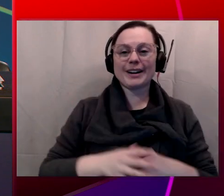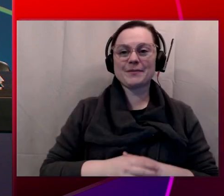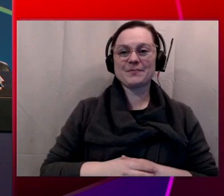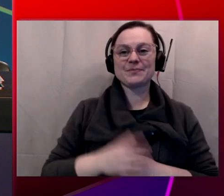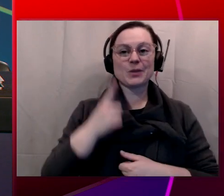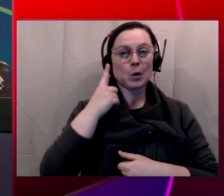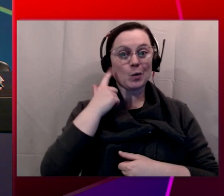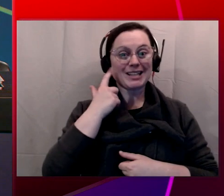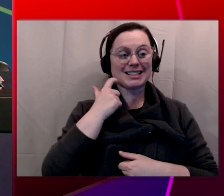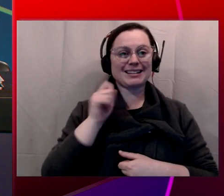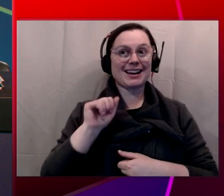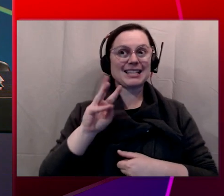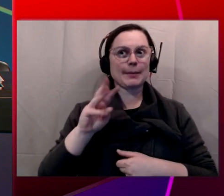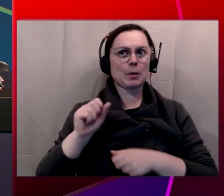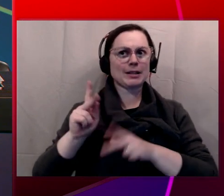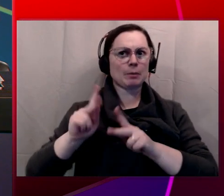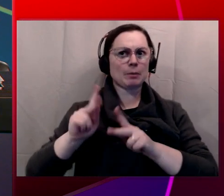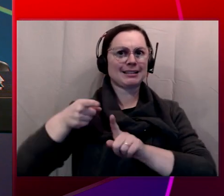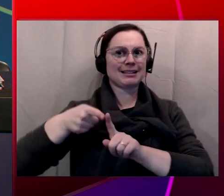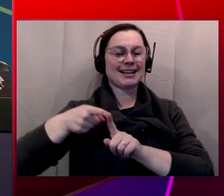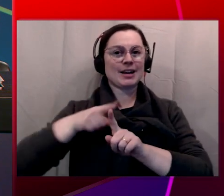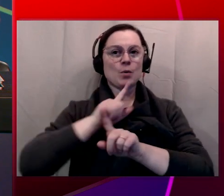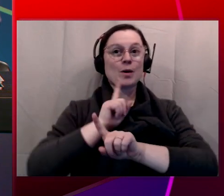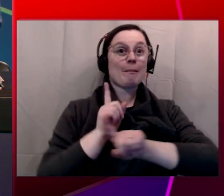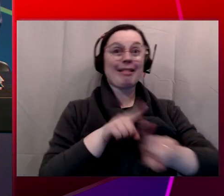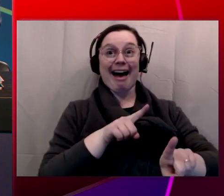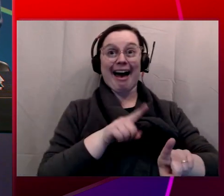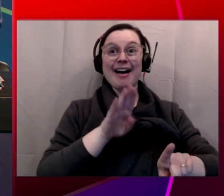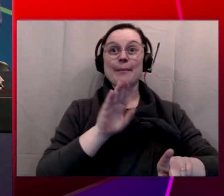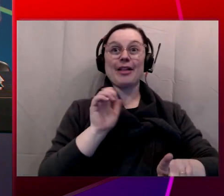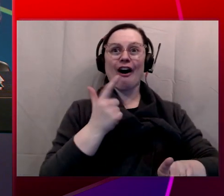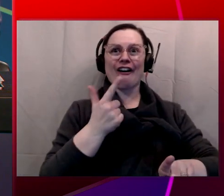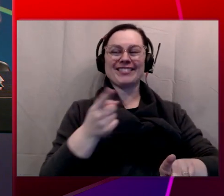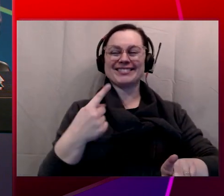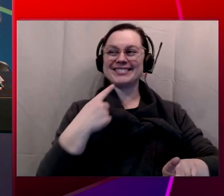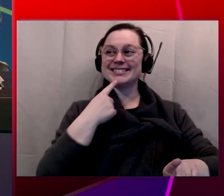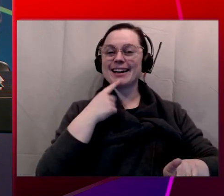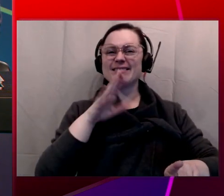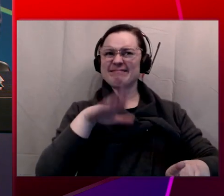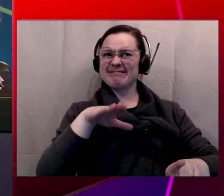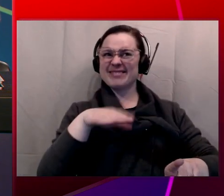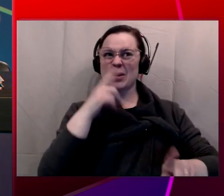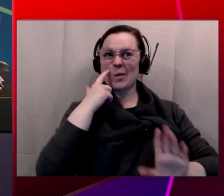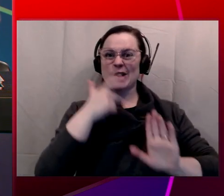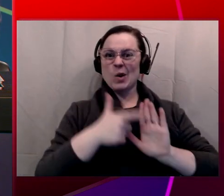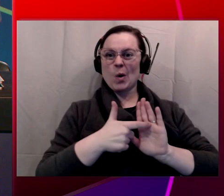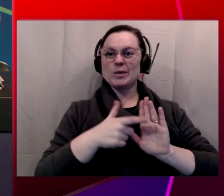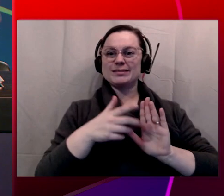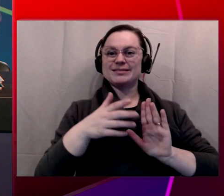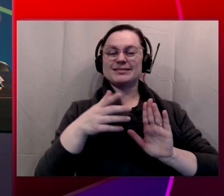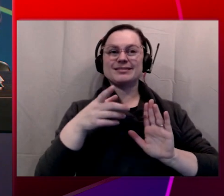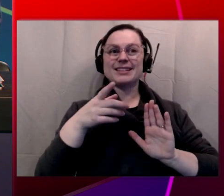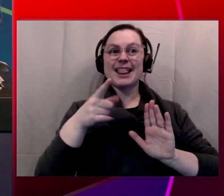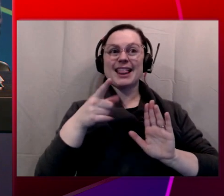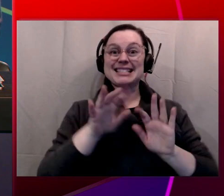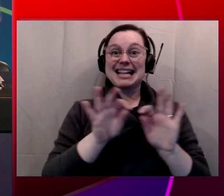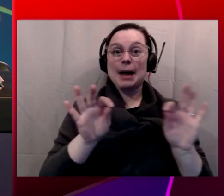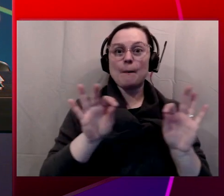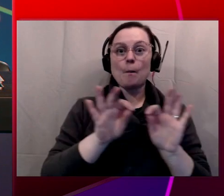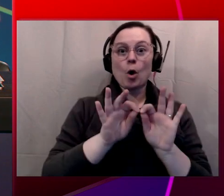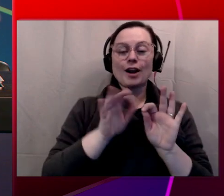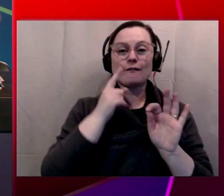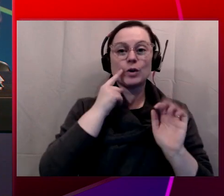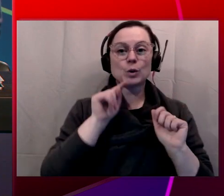from AWS did a reply on it and said like, hey, we know this is an important issue for you. These